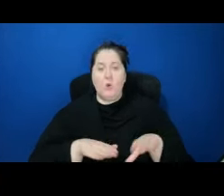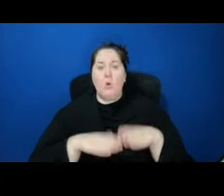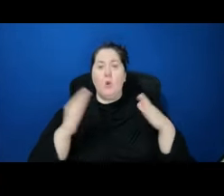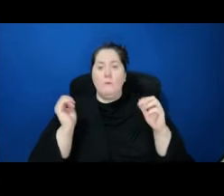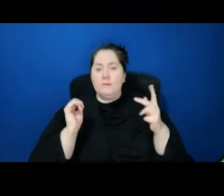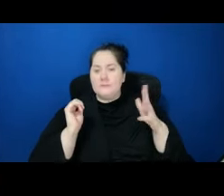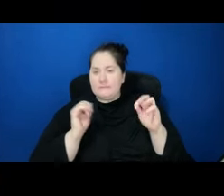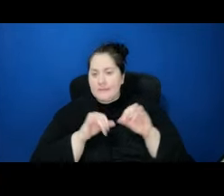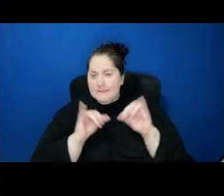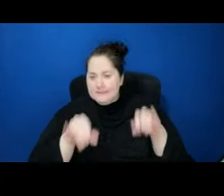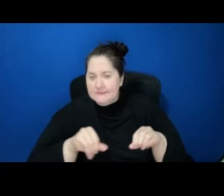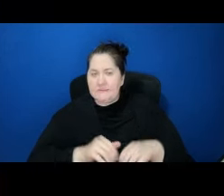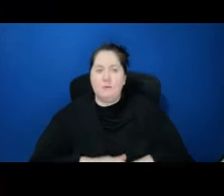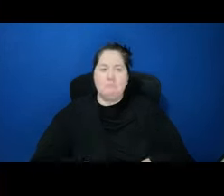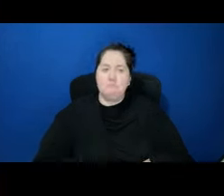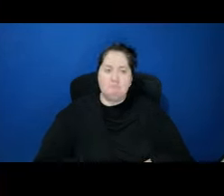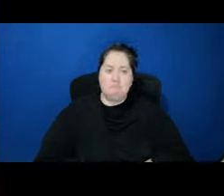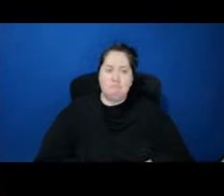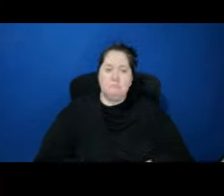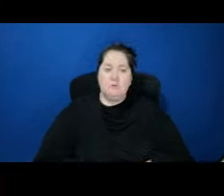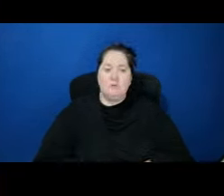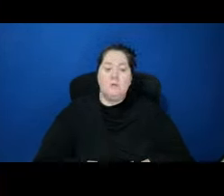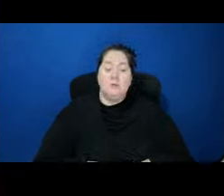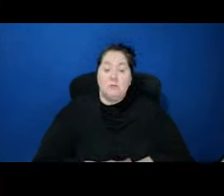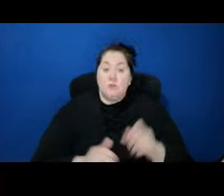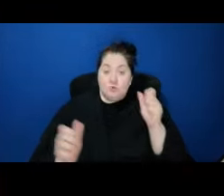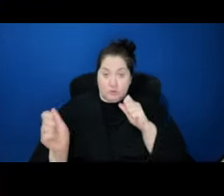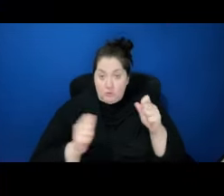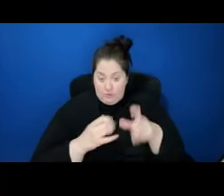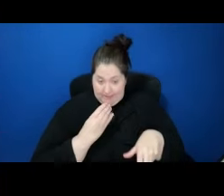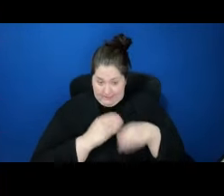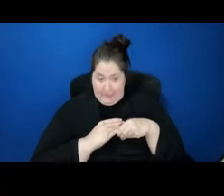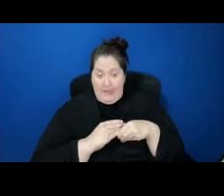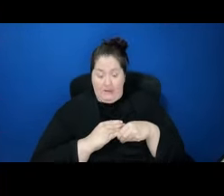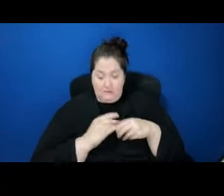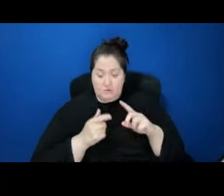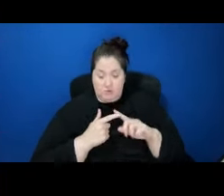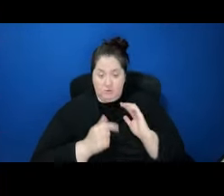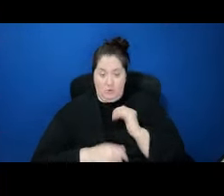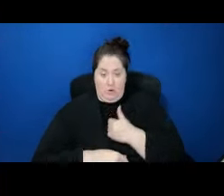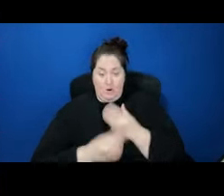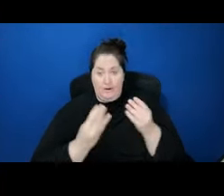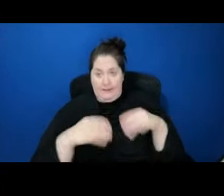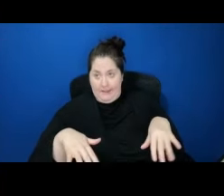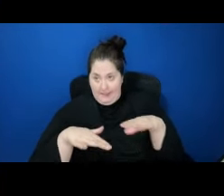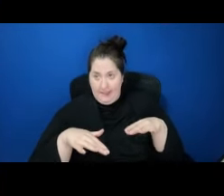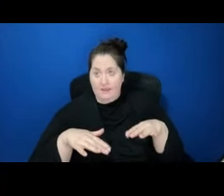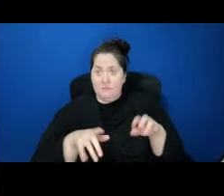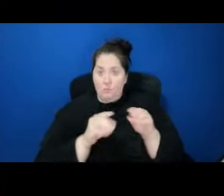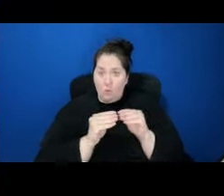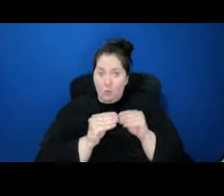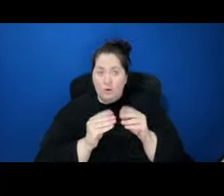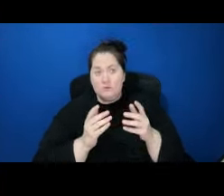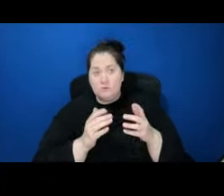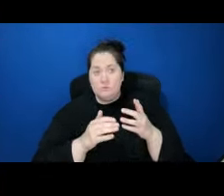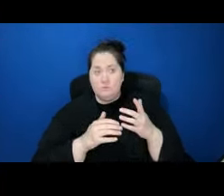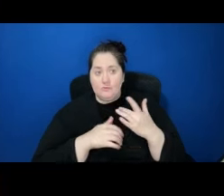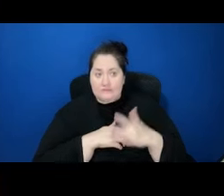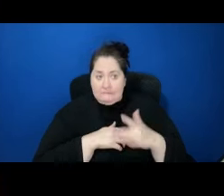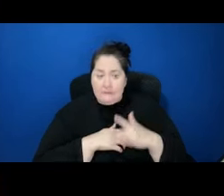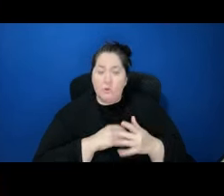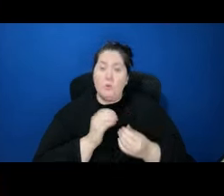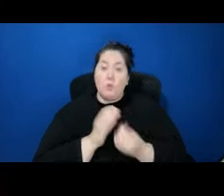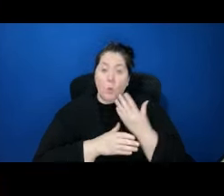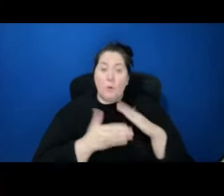system, although strategically we certainly can add to our land to what's available as we grow